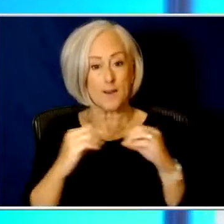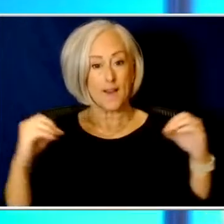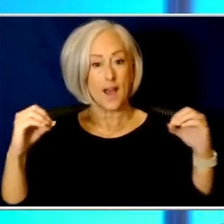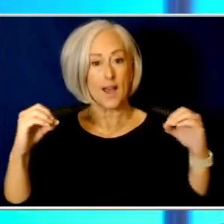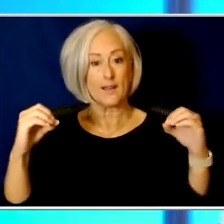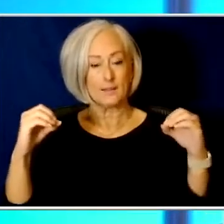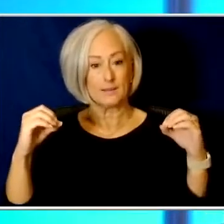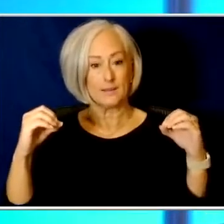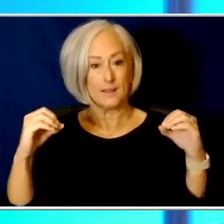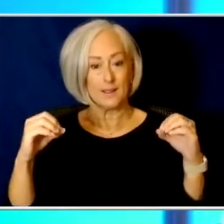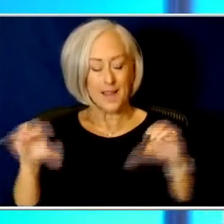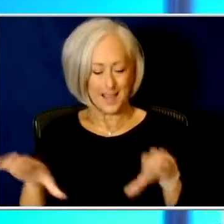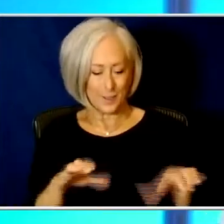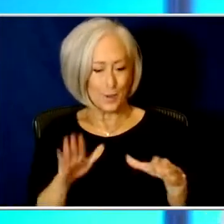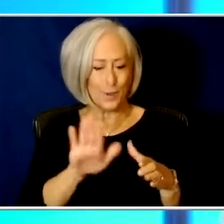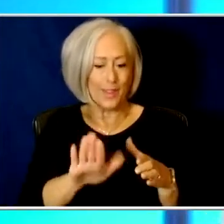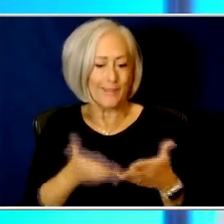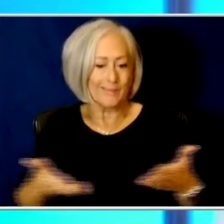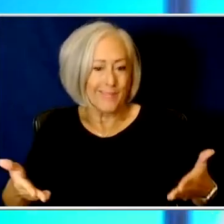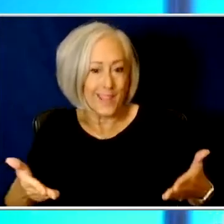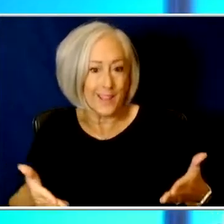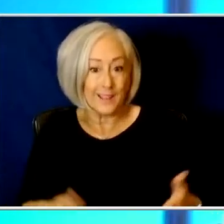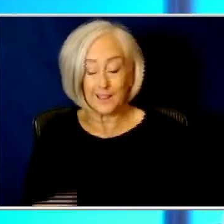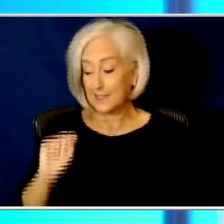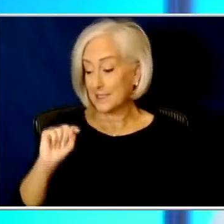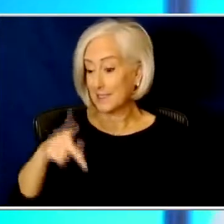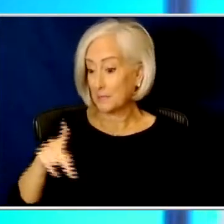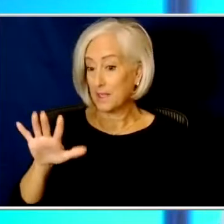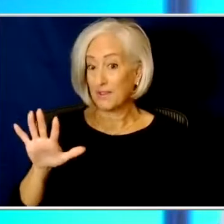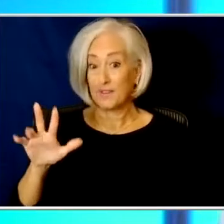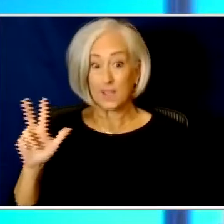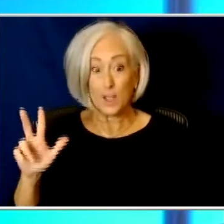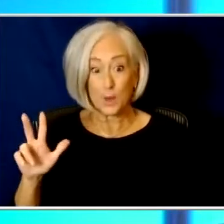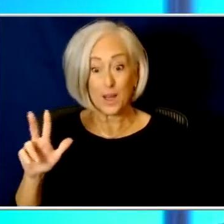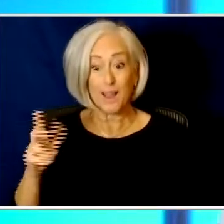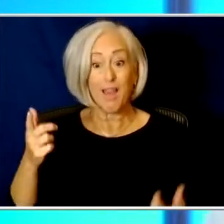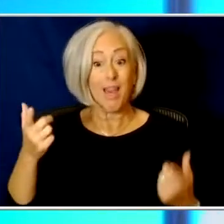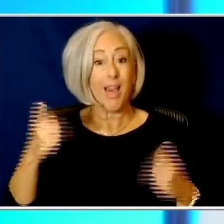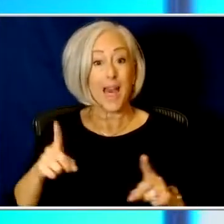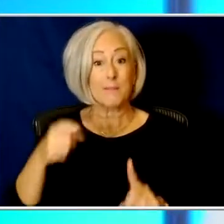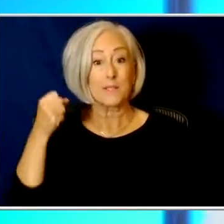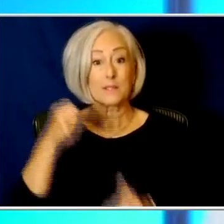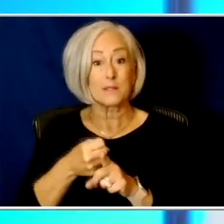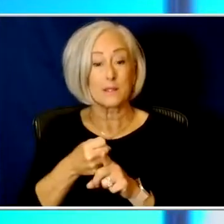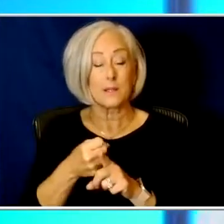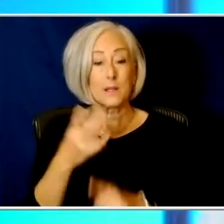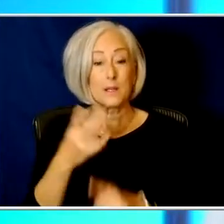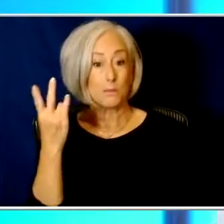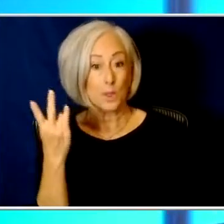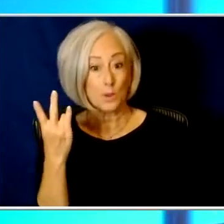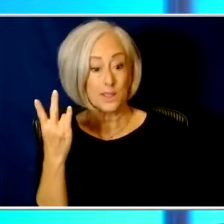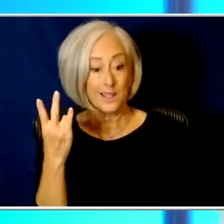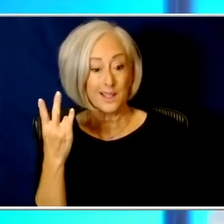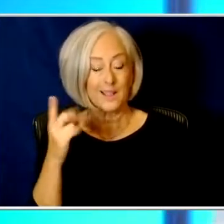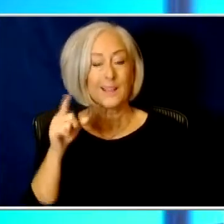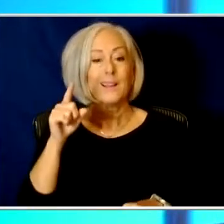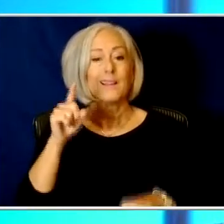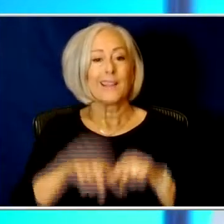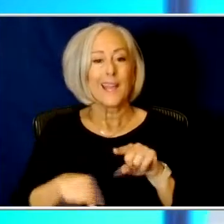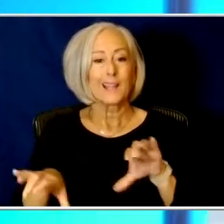when TP53 or P53 is mutated, and it's not allowed to do its main function, which is to guard